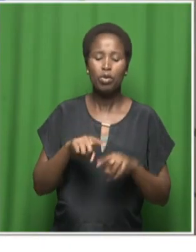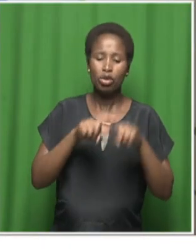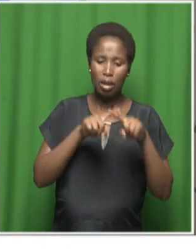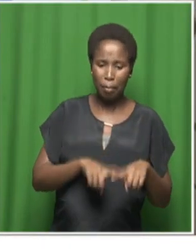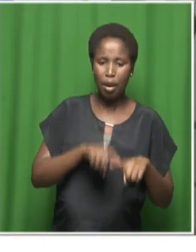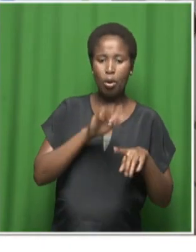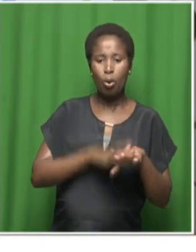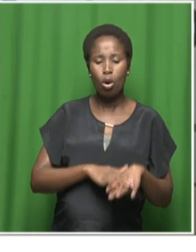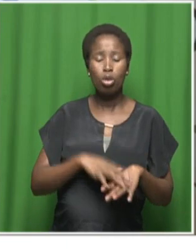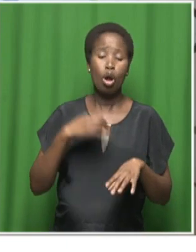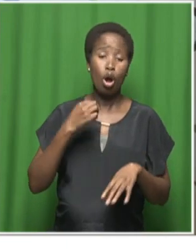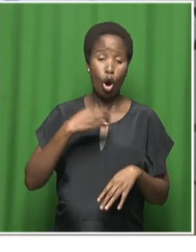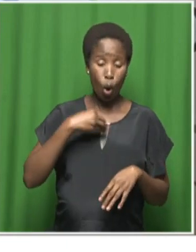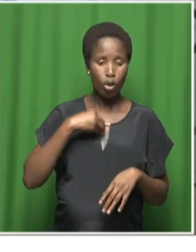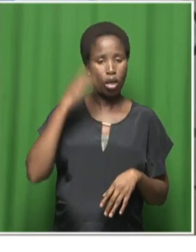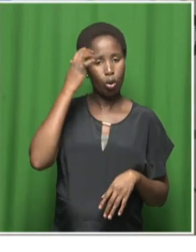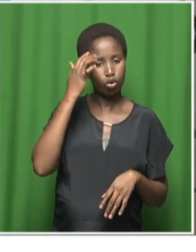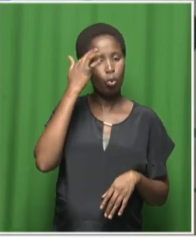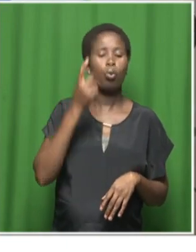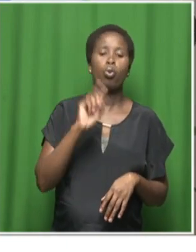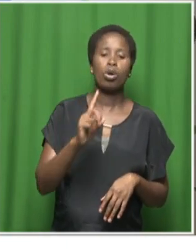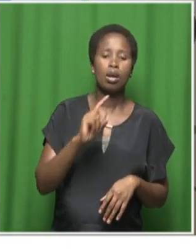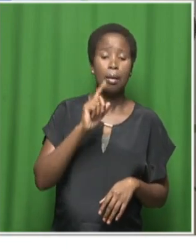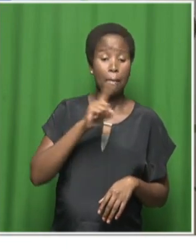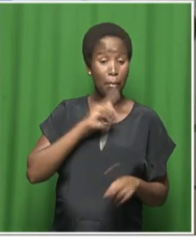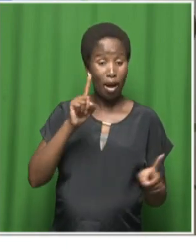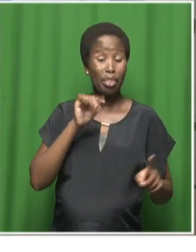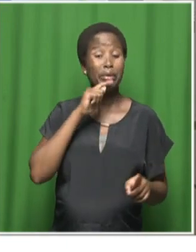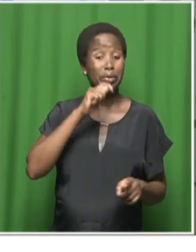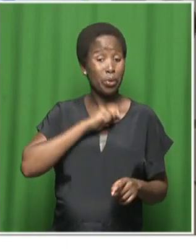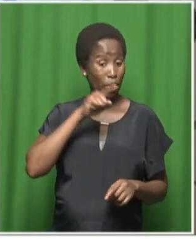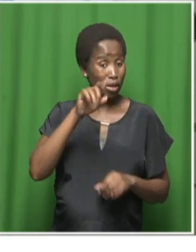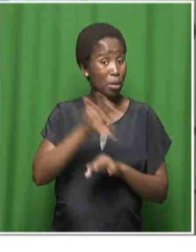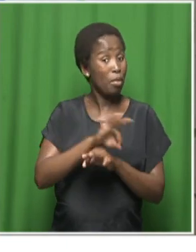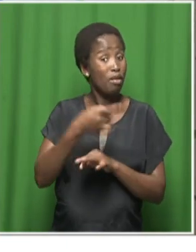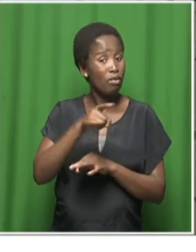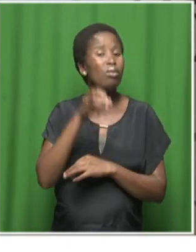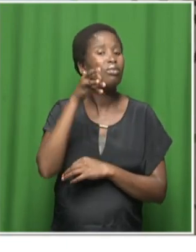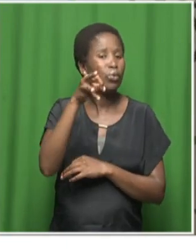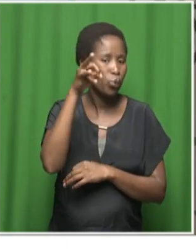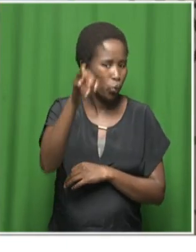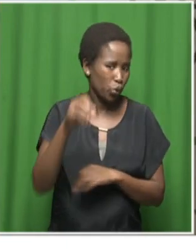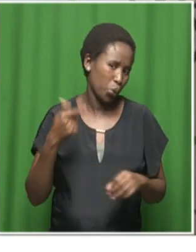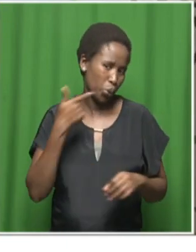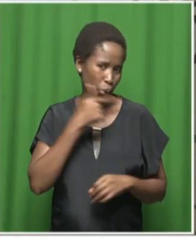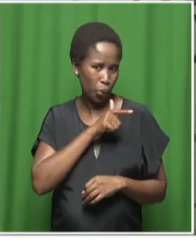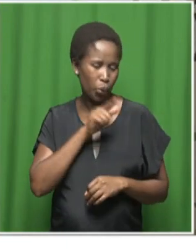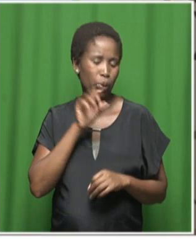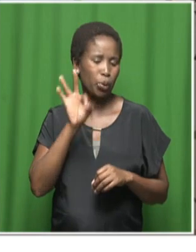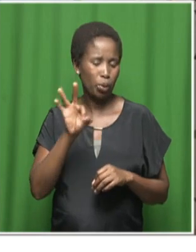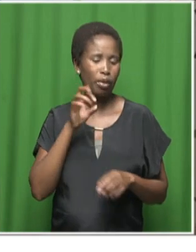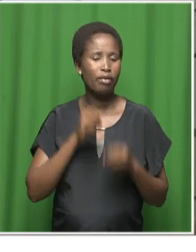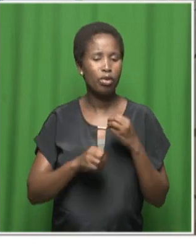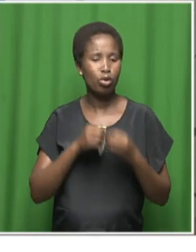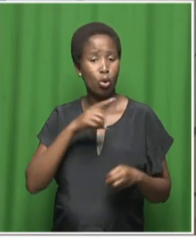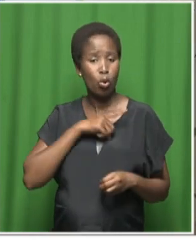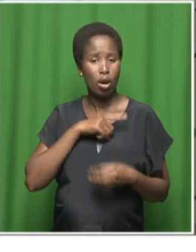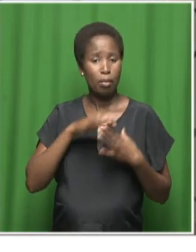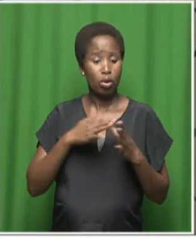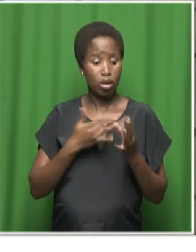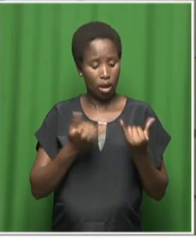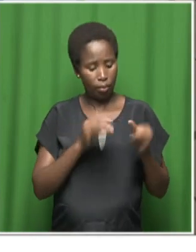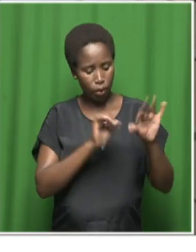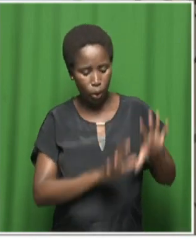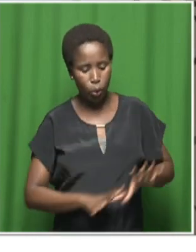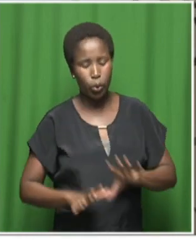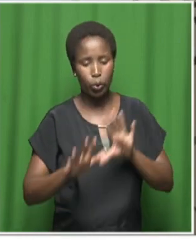own considerations. But this is actually part of the future, you know, to actually say that as a continent, as I have